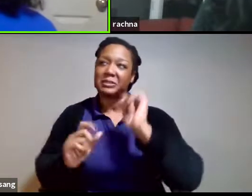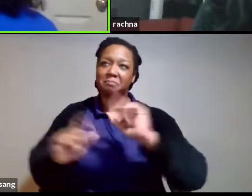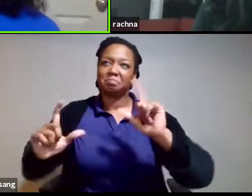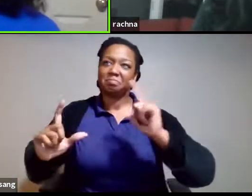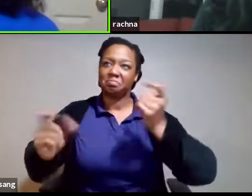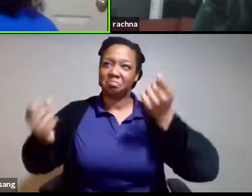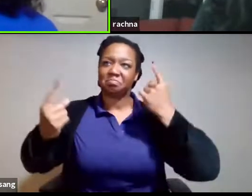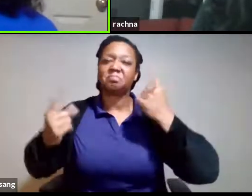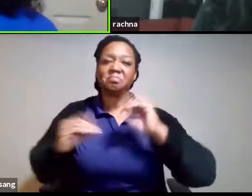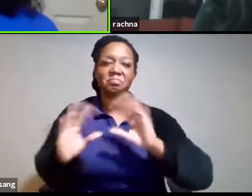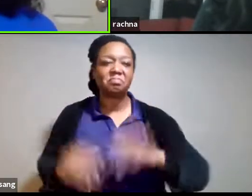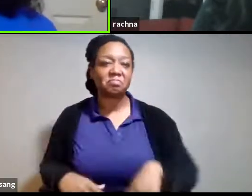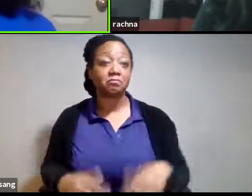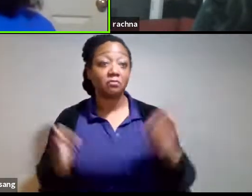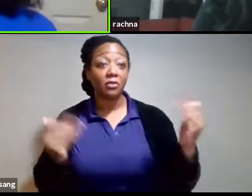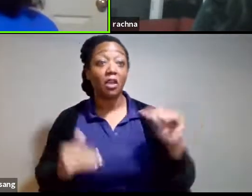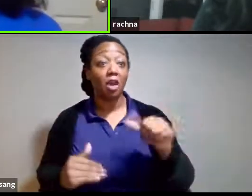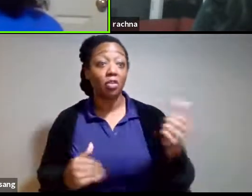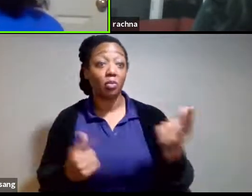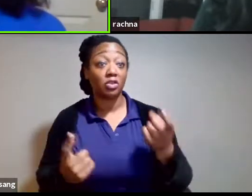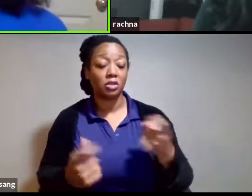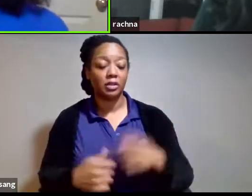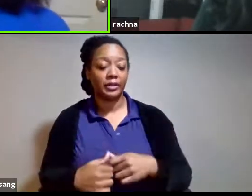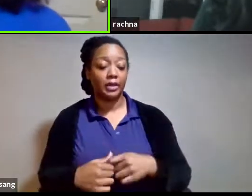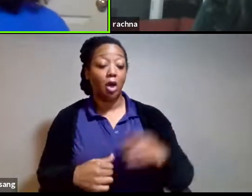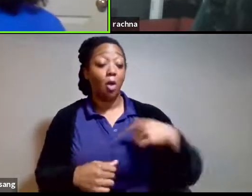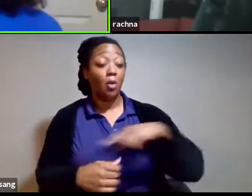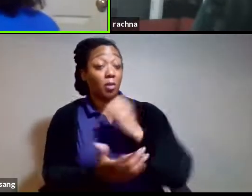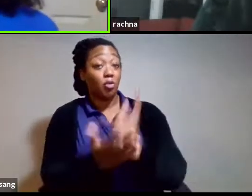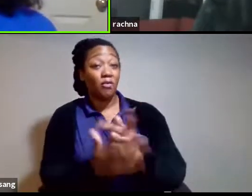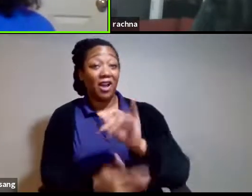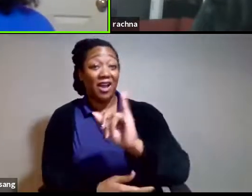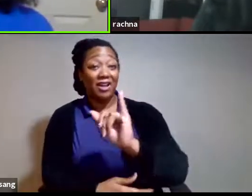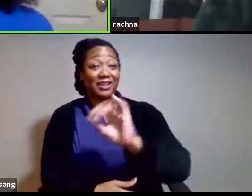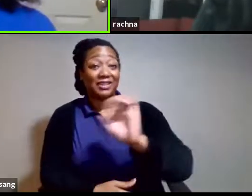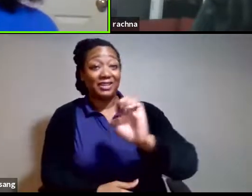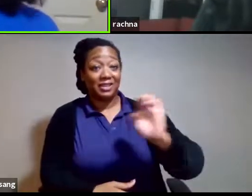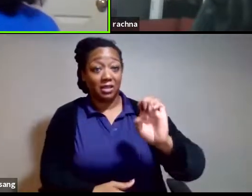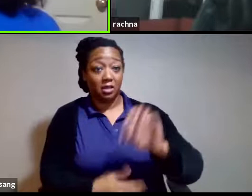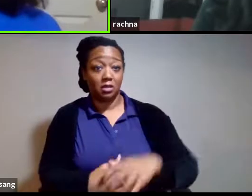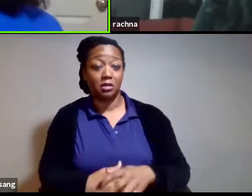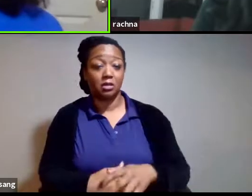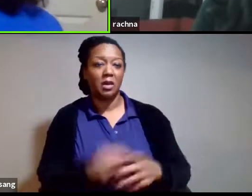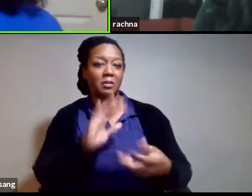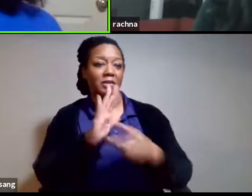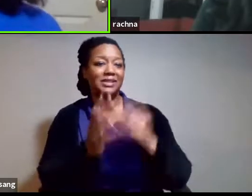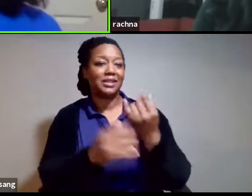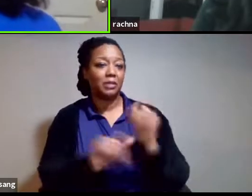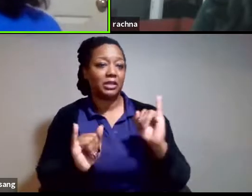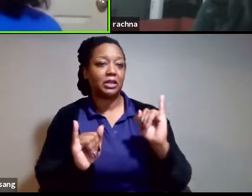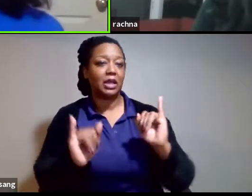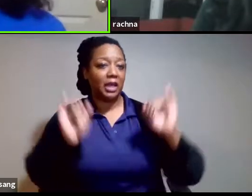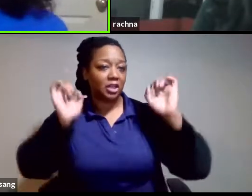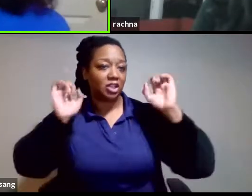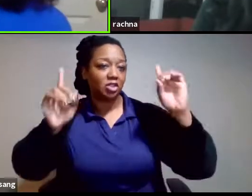question that came in, we've been approved for an IEE, an independent educational evaluation, which just